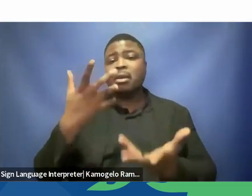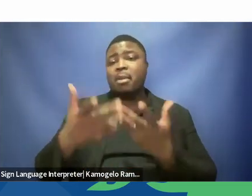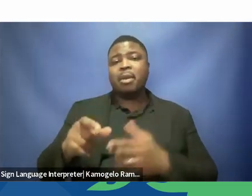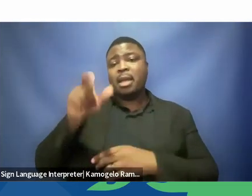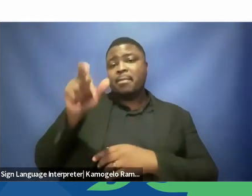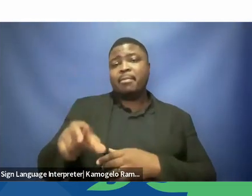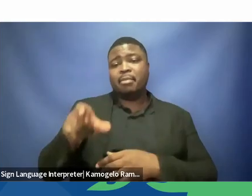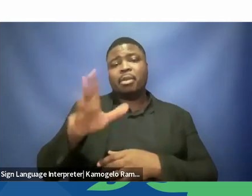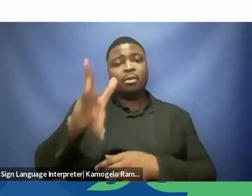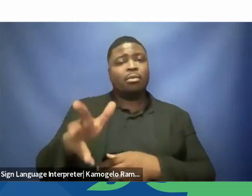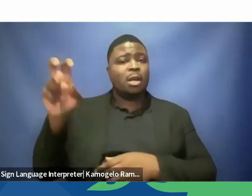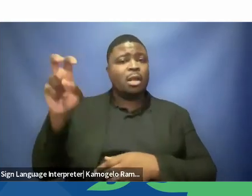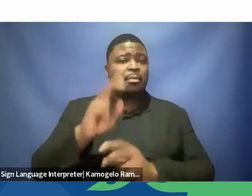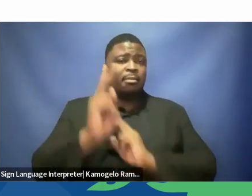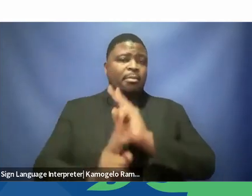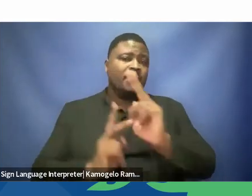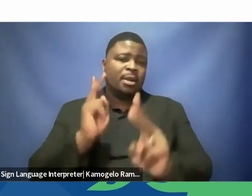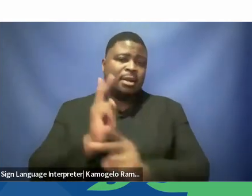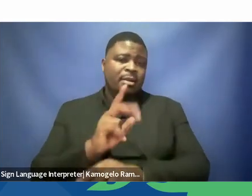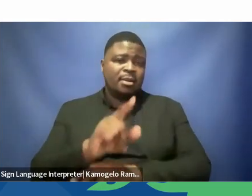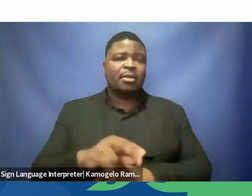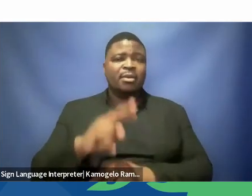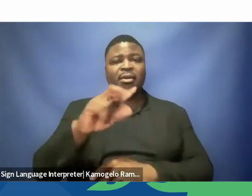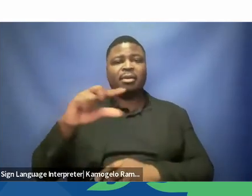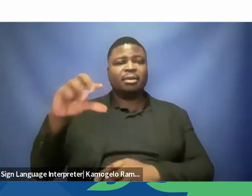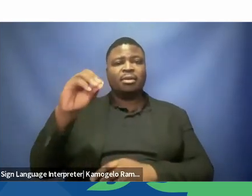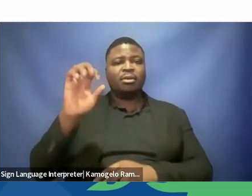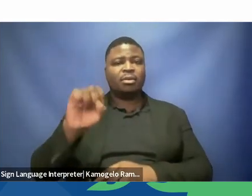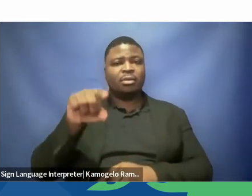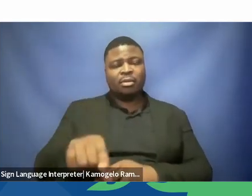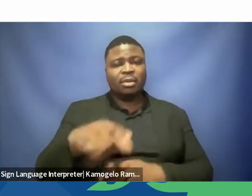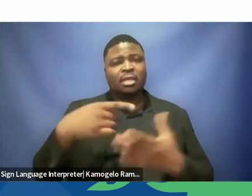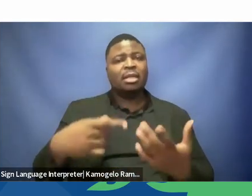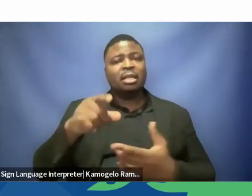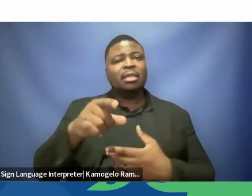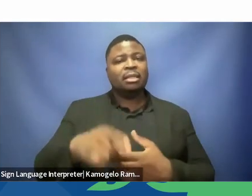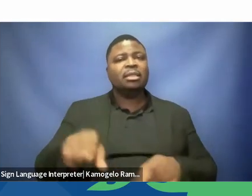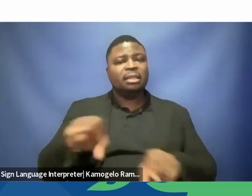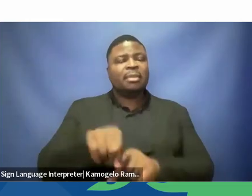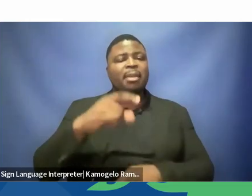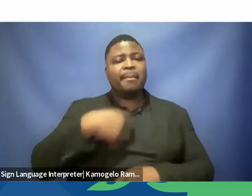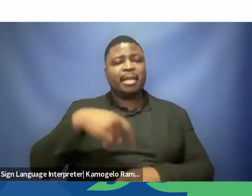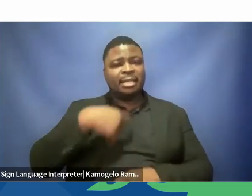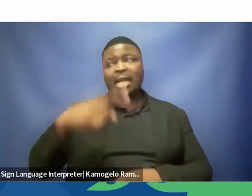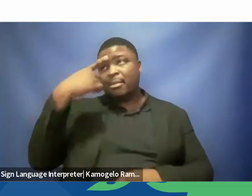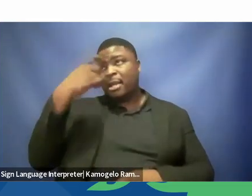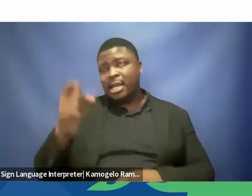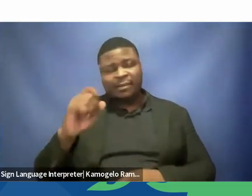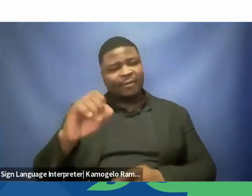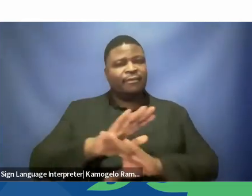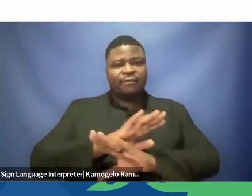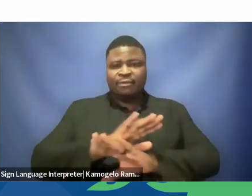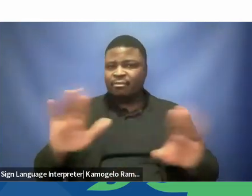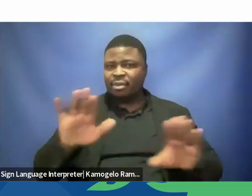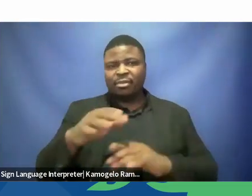it's an NGO or clinic. Refrain from imposing personal beliefs and instead focus on the person-centered harm reduction approach.